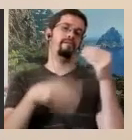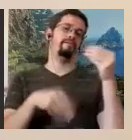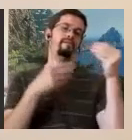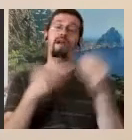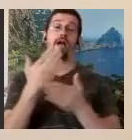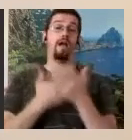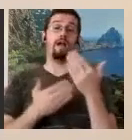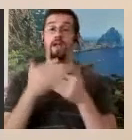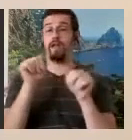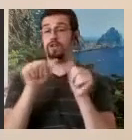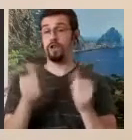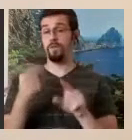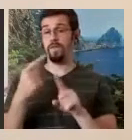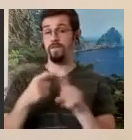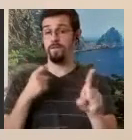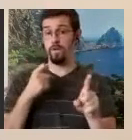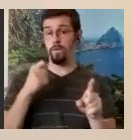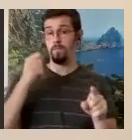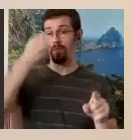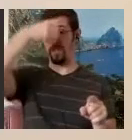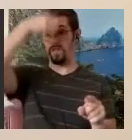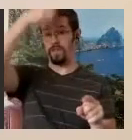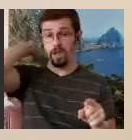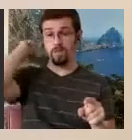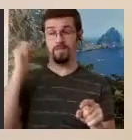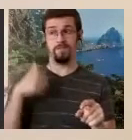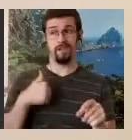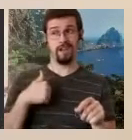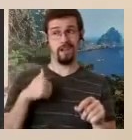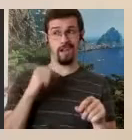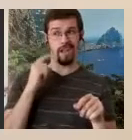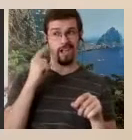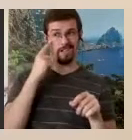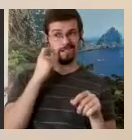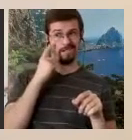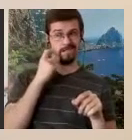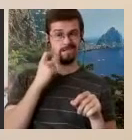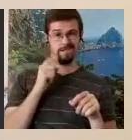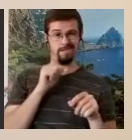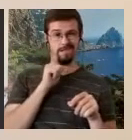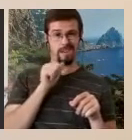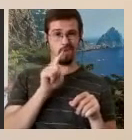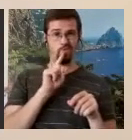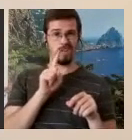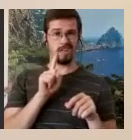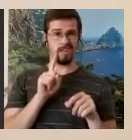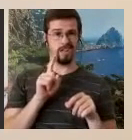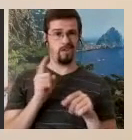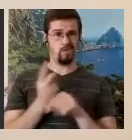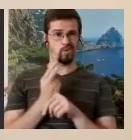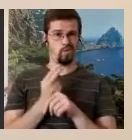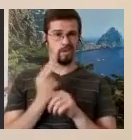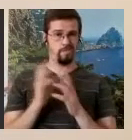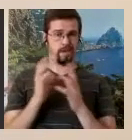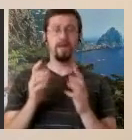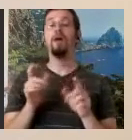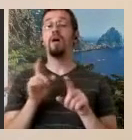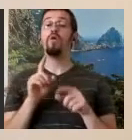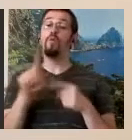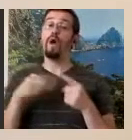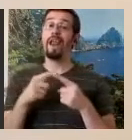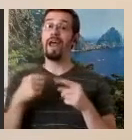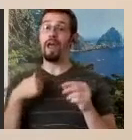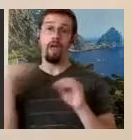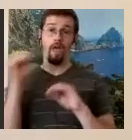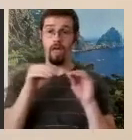handshakes for Ethiopia that I suspect are not used in most countries. And at the time that I did it, I felt worried